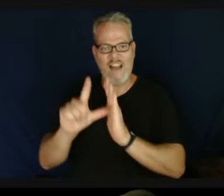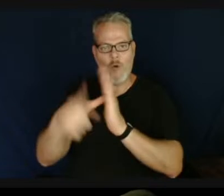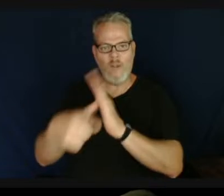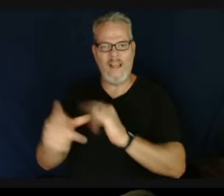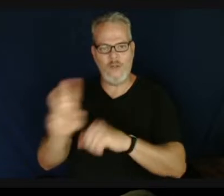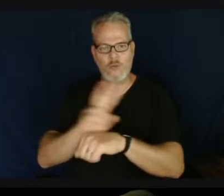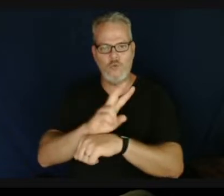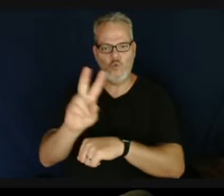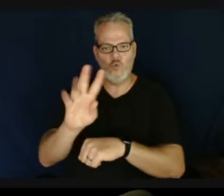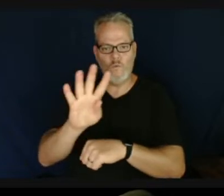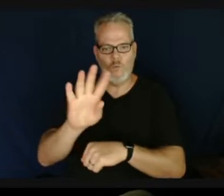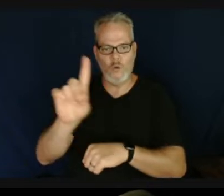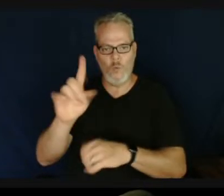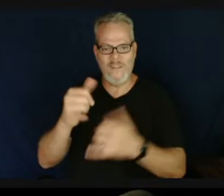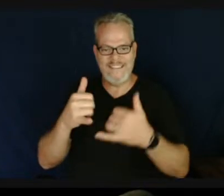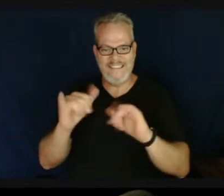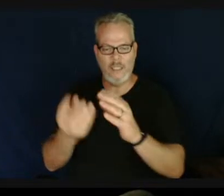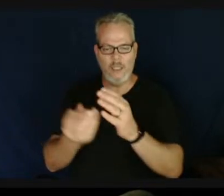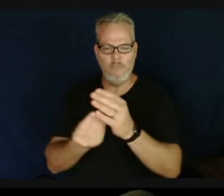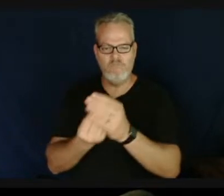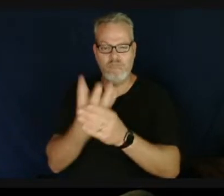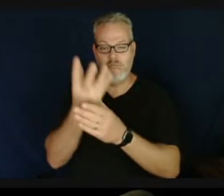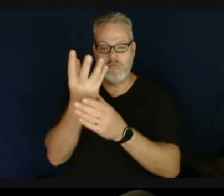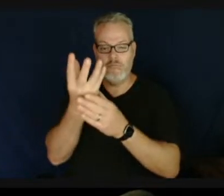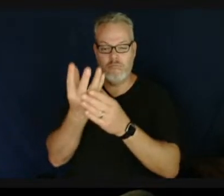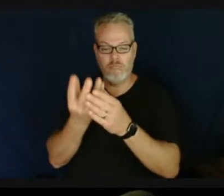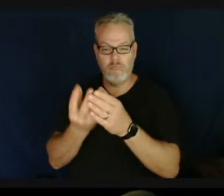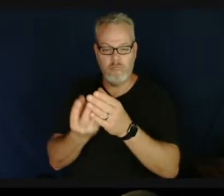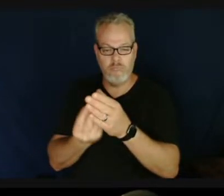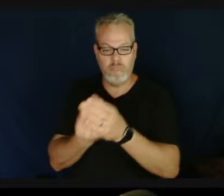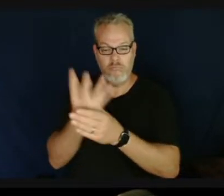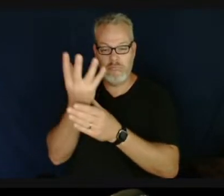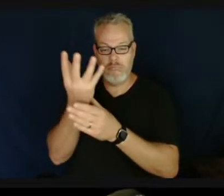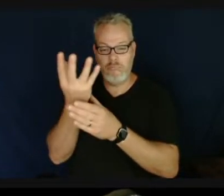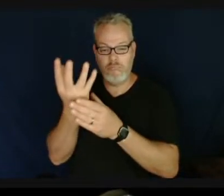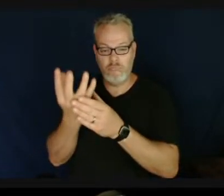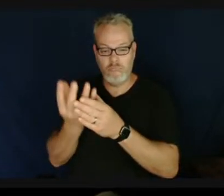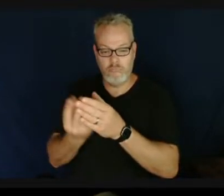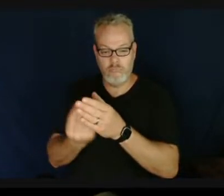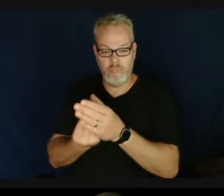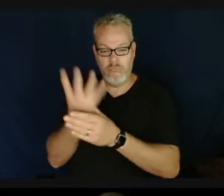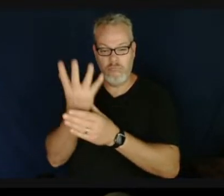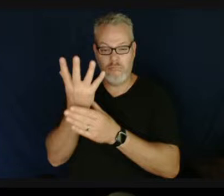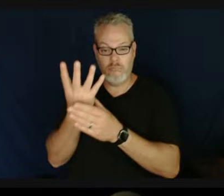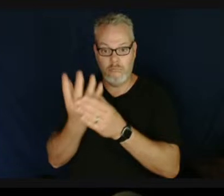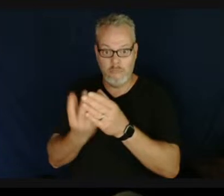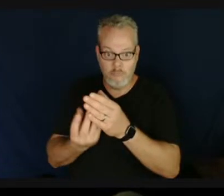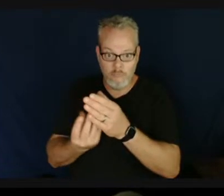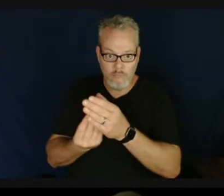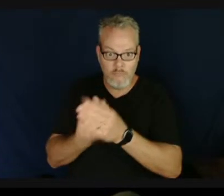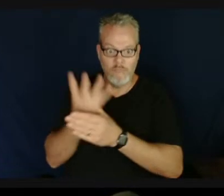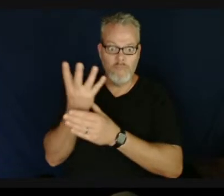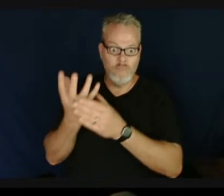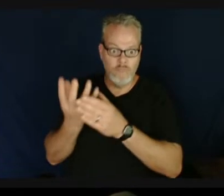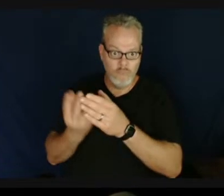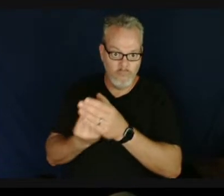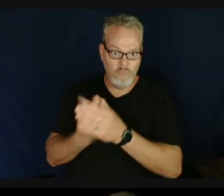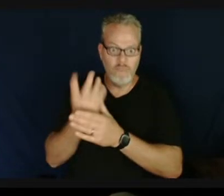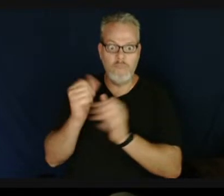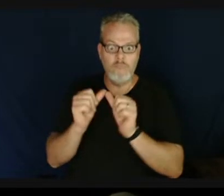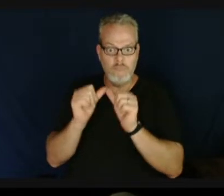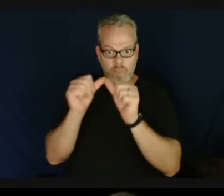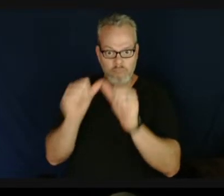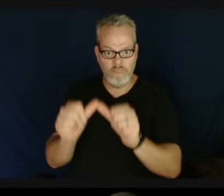fountain, still pouring large quantities of lava into the lake, began to surge. As we see with many eruptions, we see this kind of